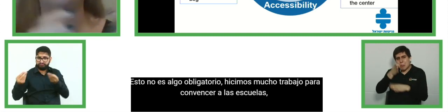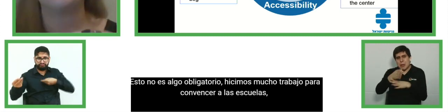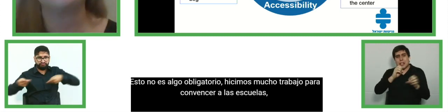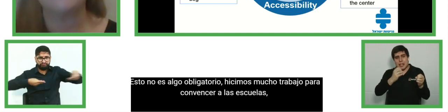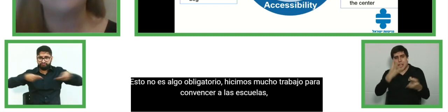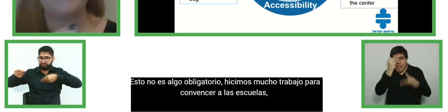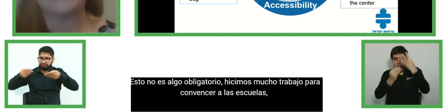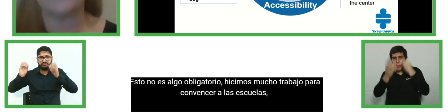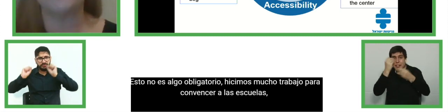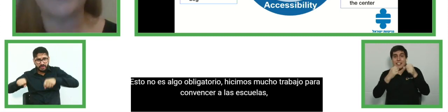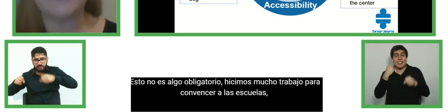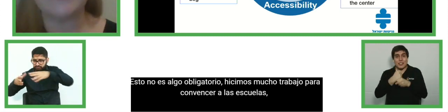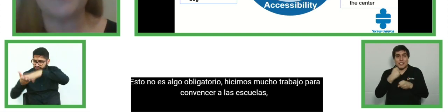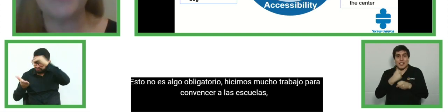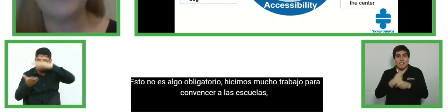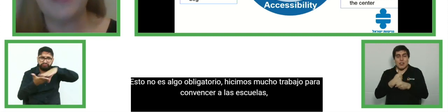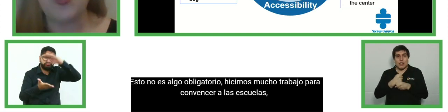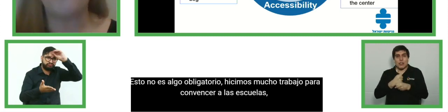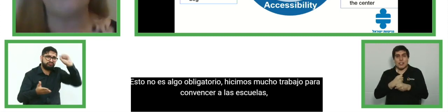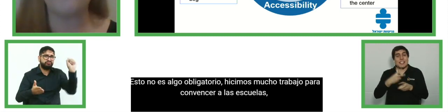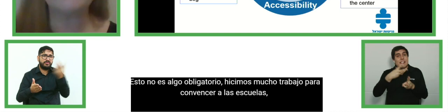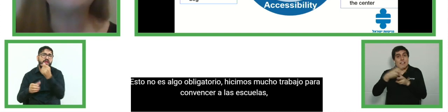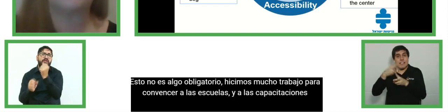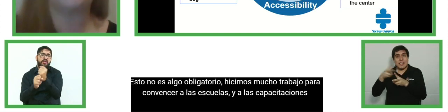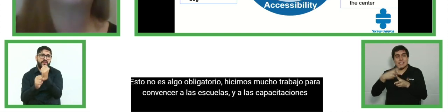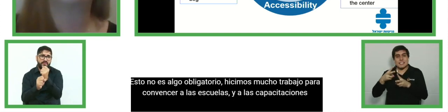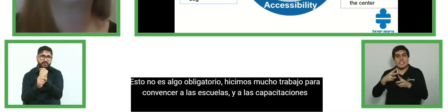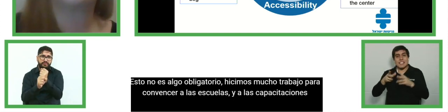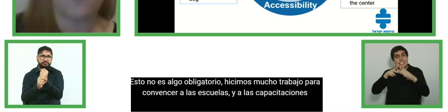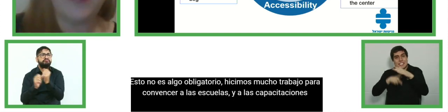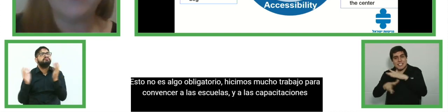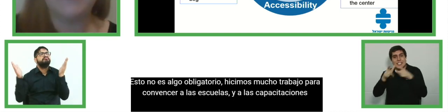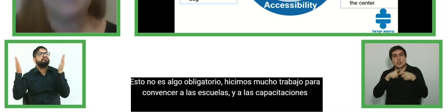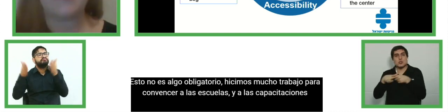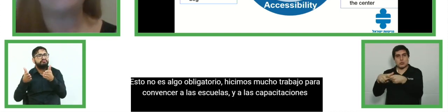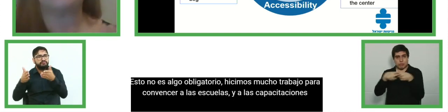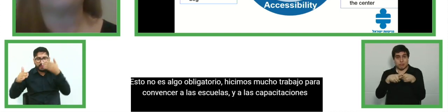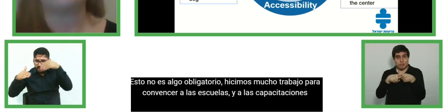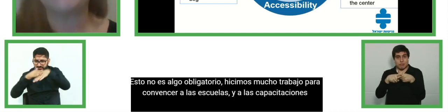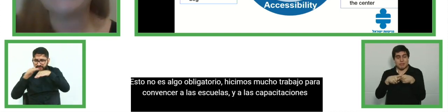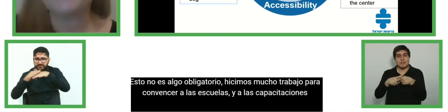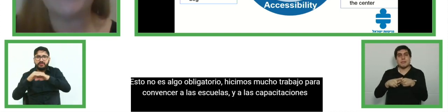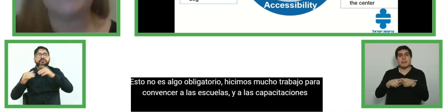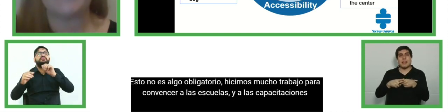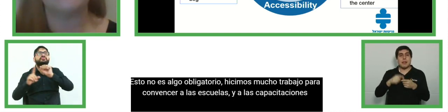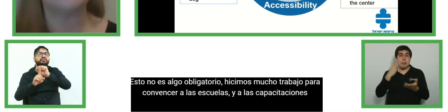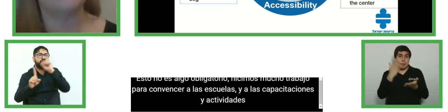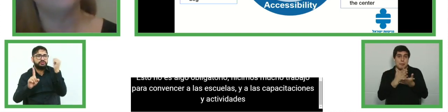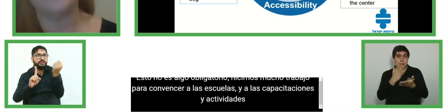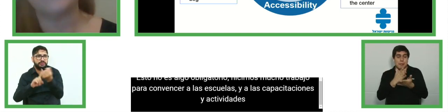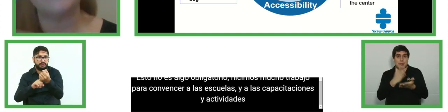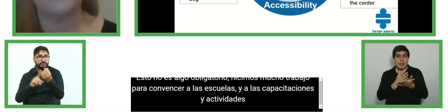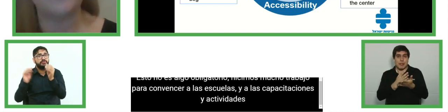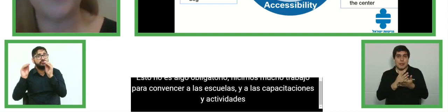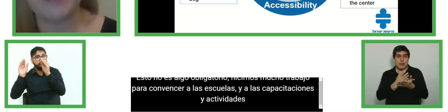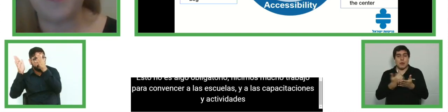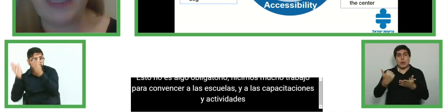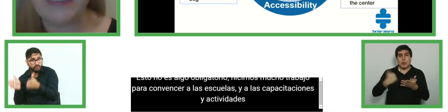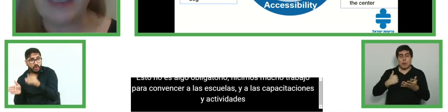once schools started and participated, I can tell you that the difference was amazing. Next click, next slide, please.